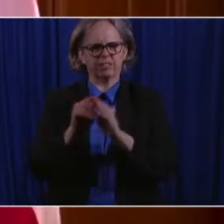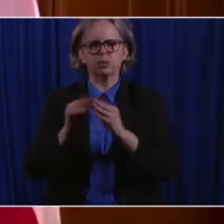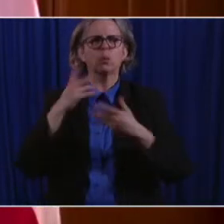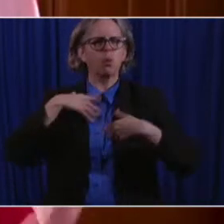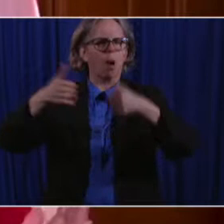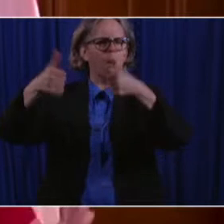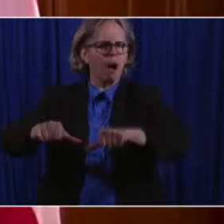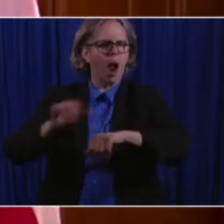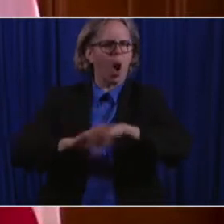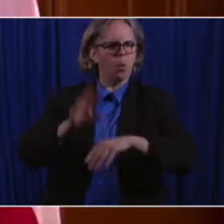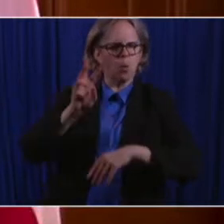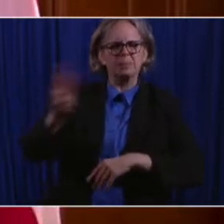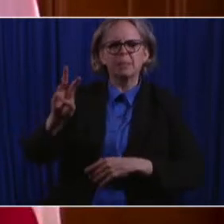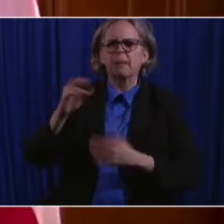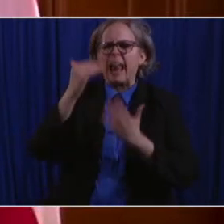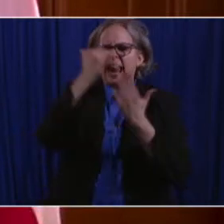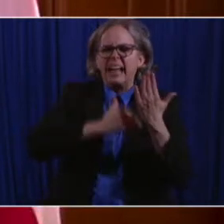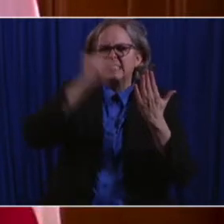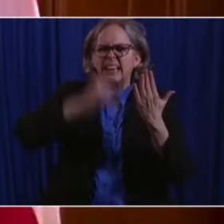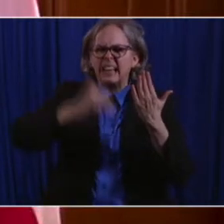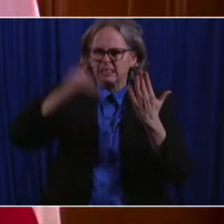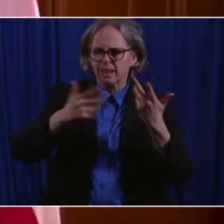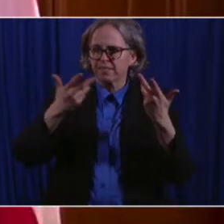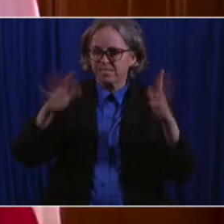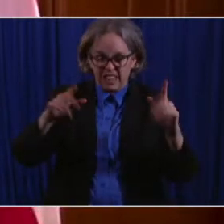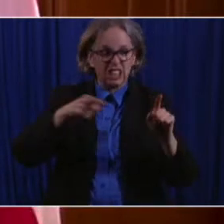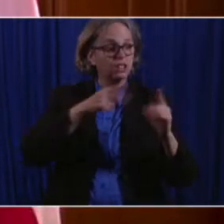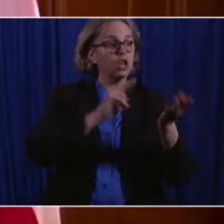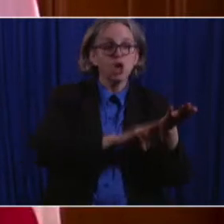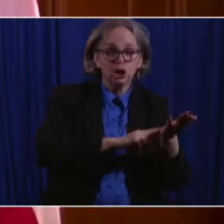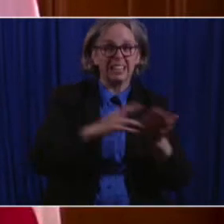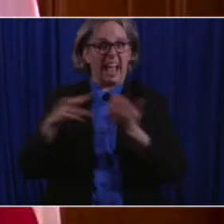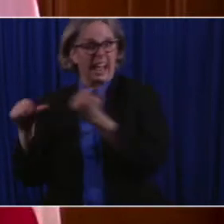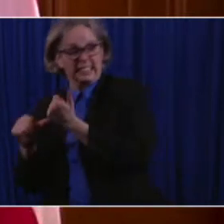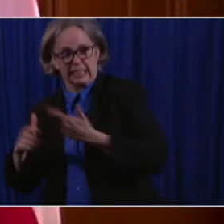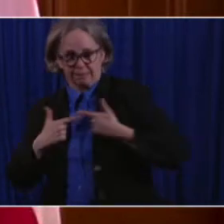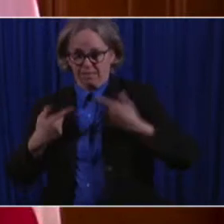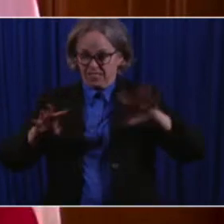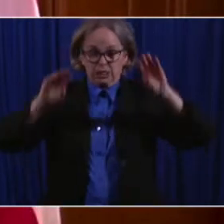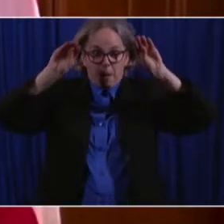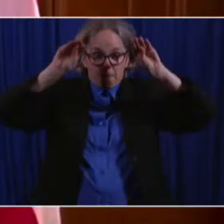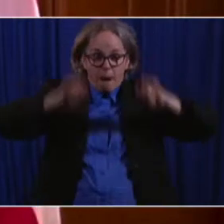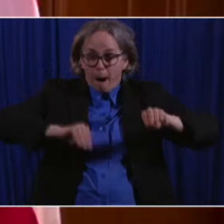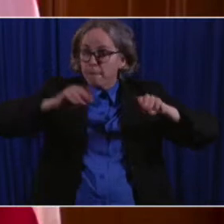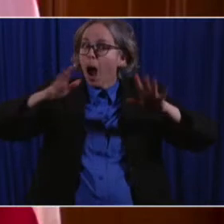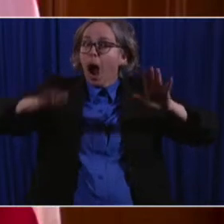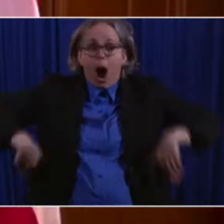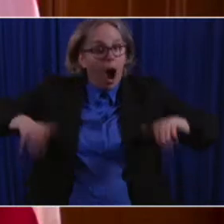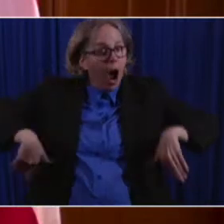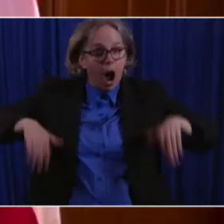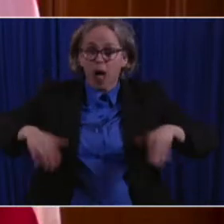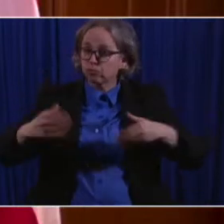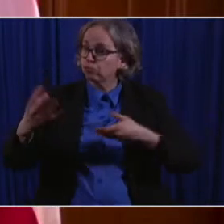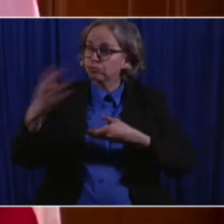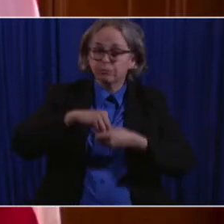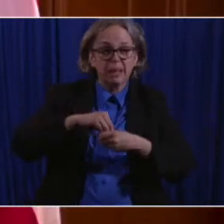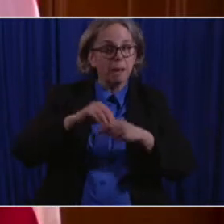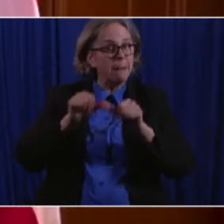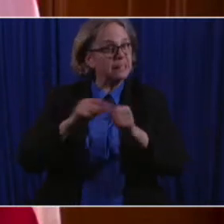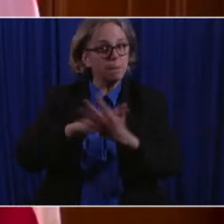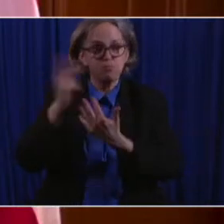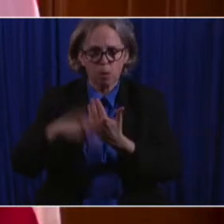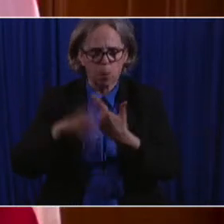have not gotten the vaccine, or at least have not told us they have the vaccine. They've not signed up for our